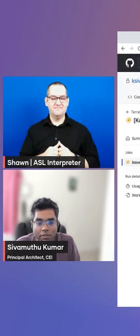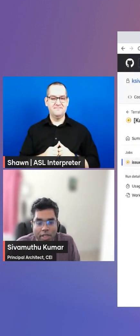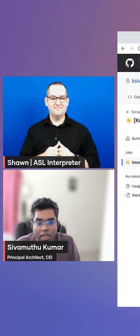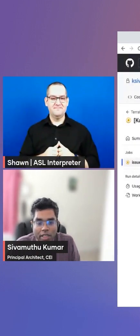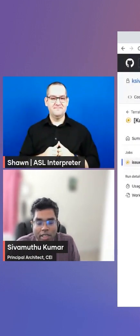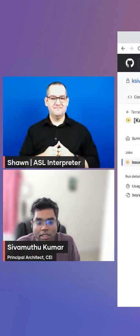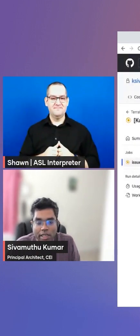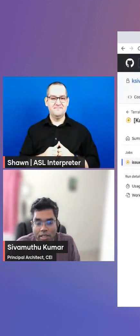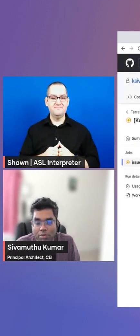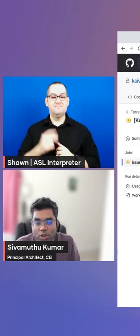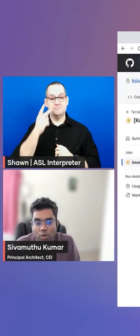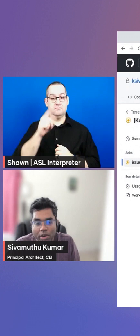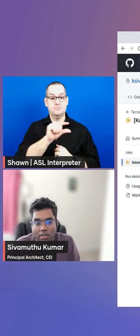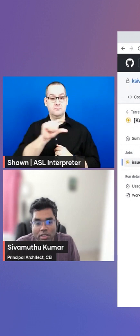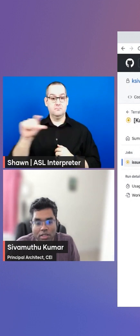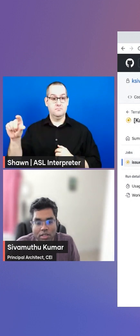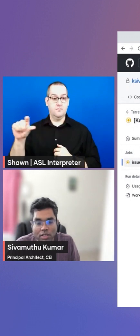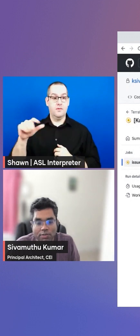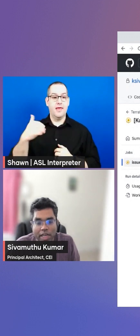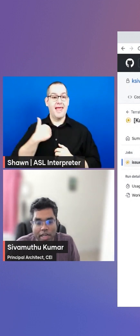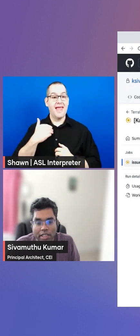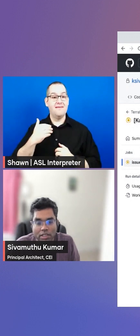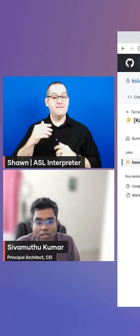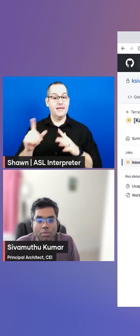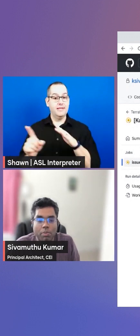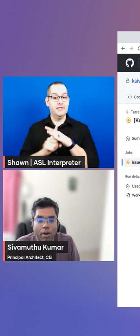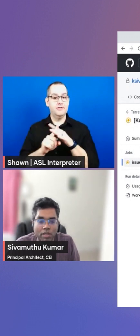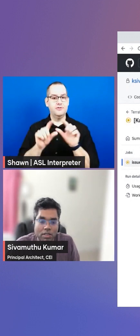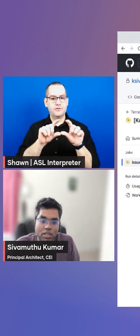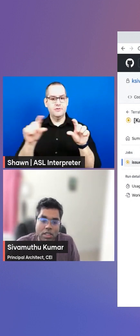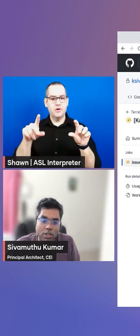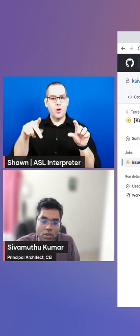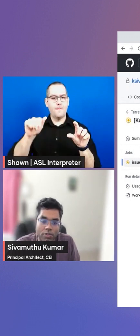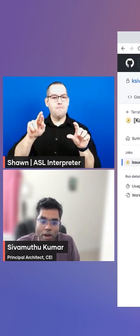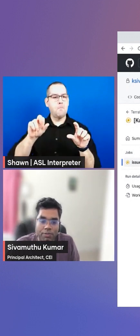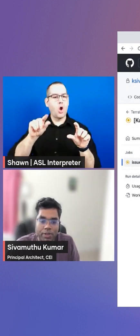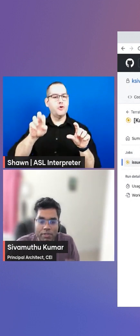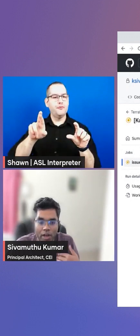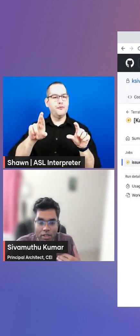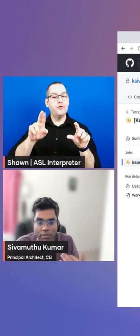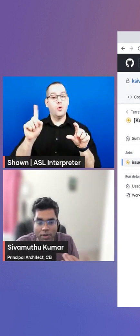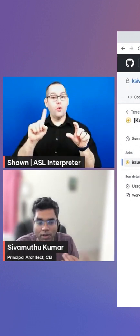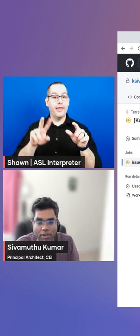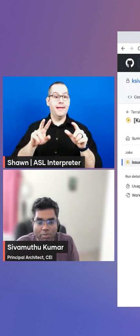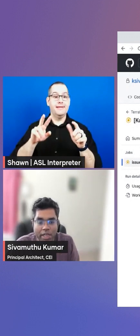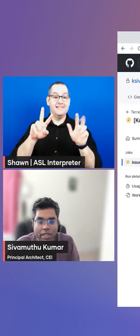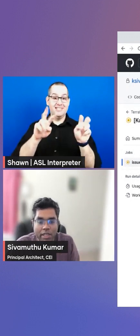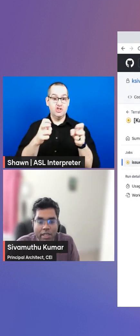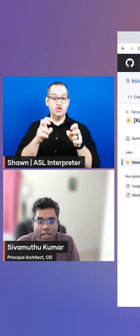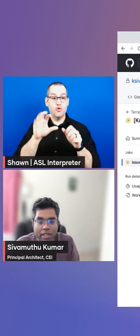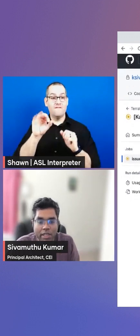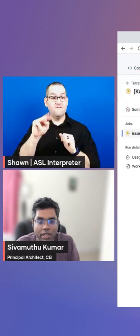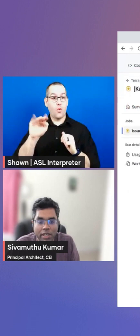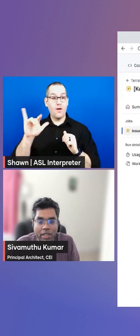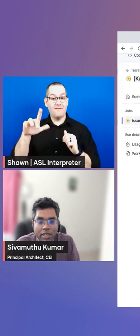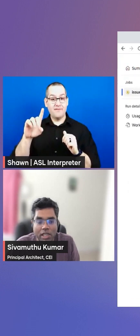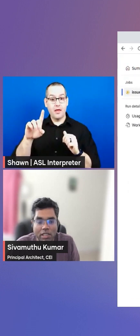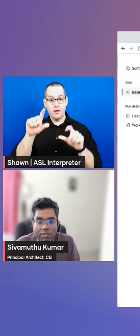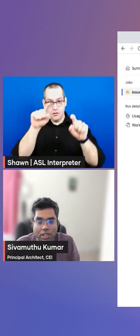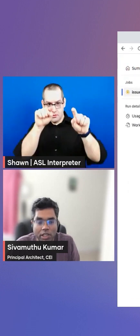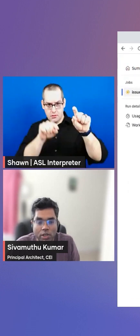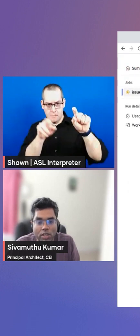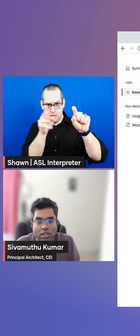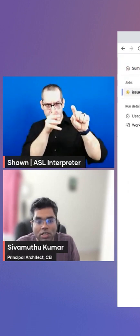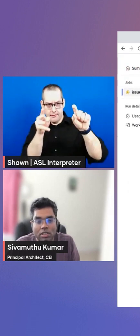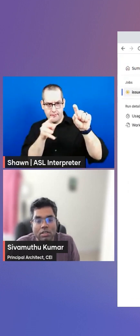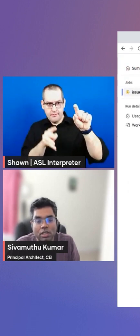like we are getting the GitHub issue parser. This is where like it just parses the issue form field, what we have applied, and translate